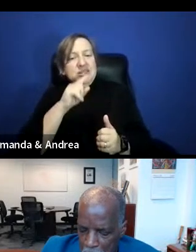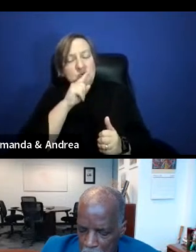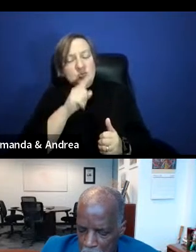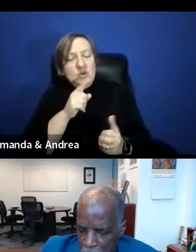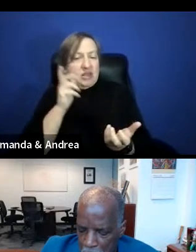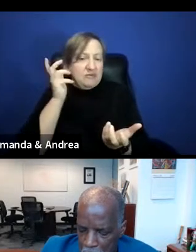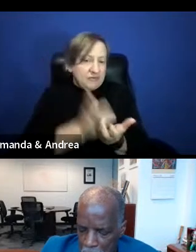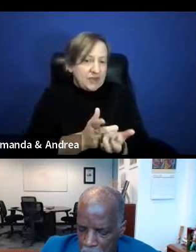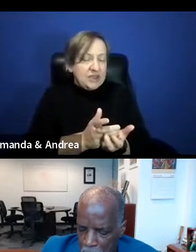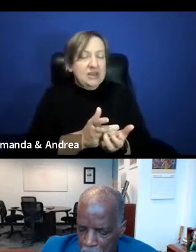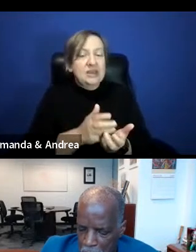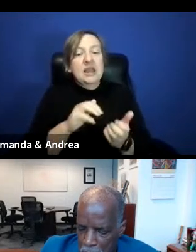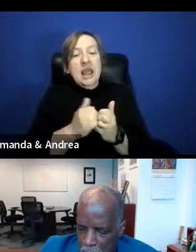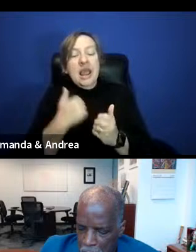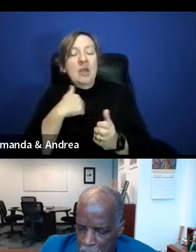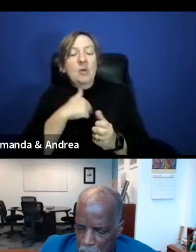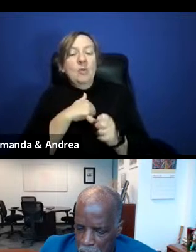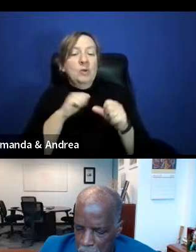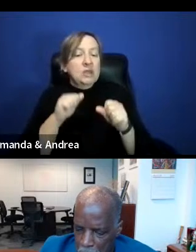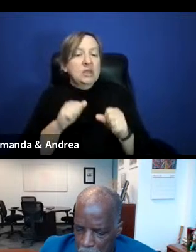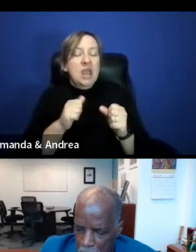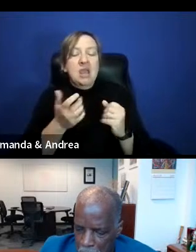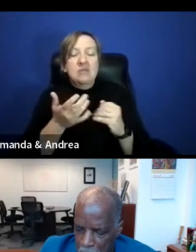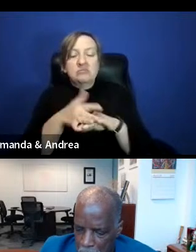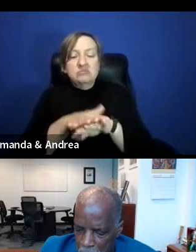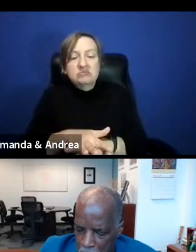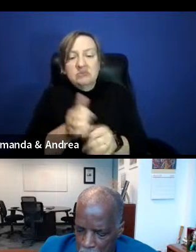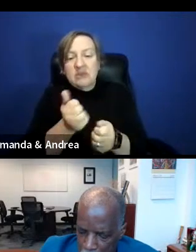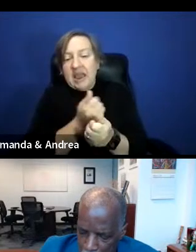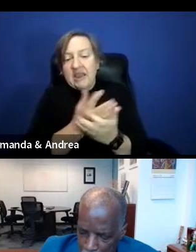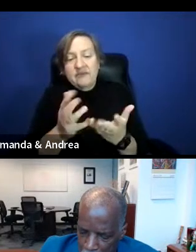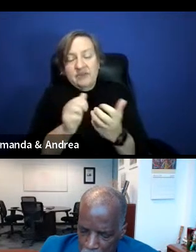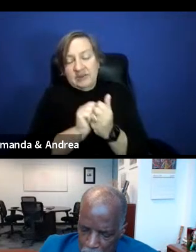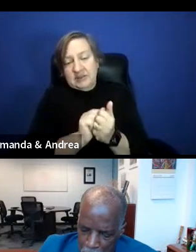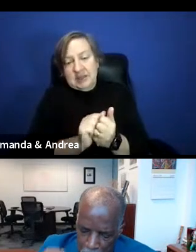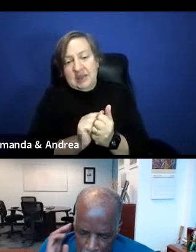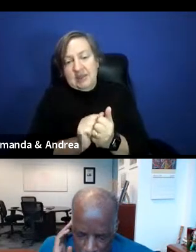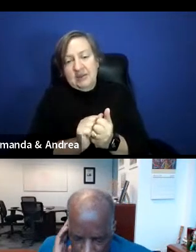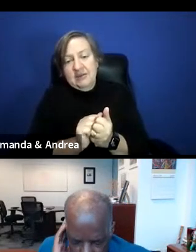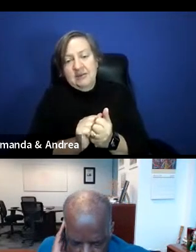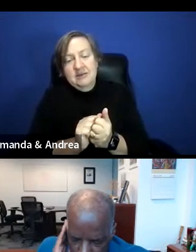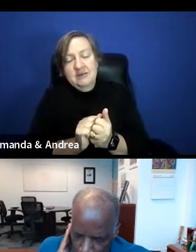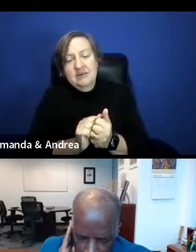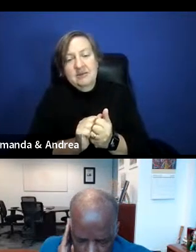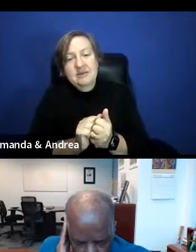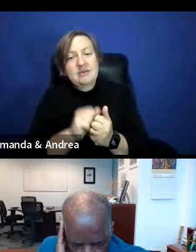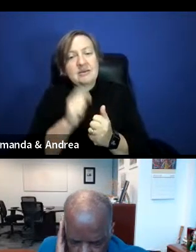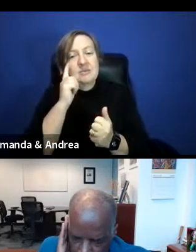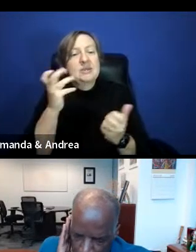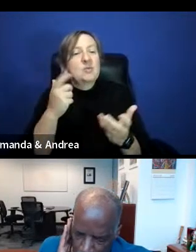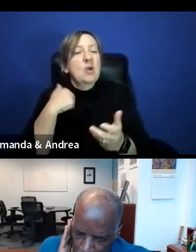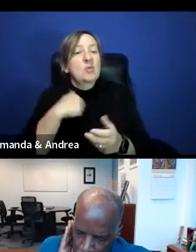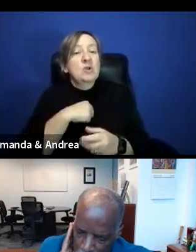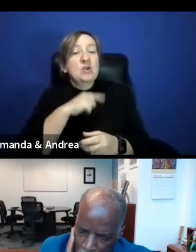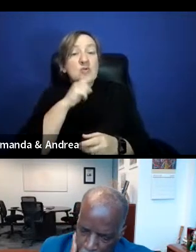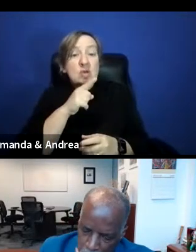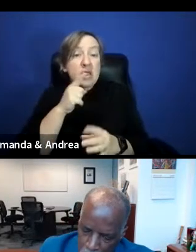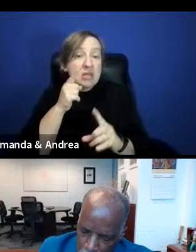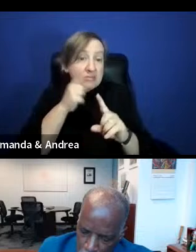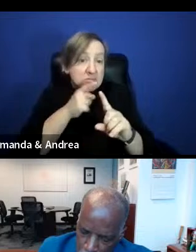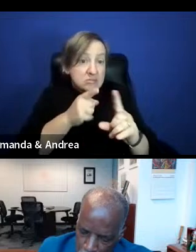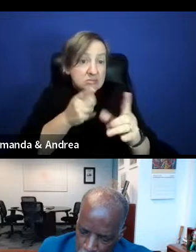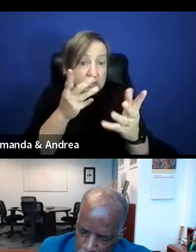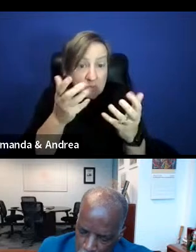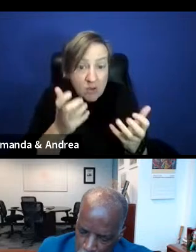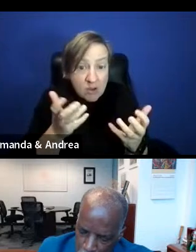in? And how can we mesh all of this together? You know, because what we're really looking for